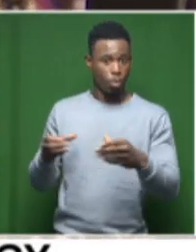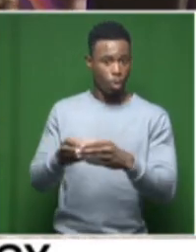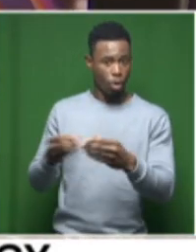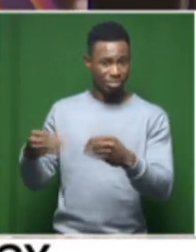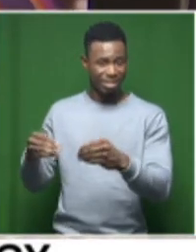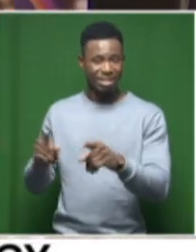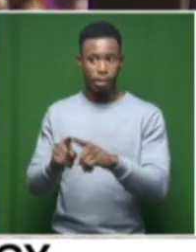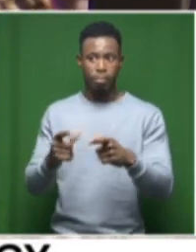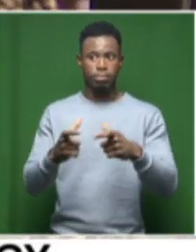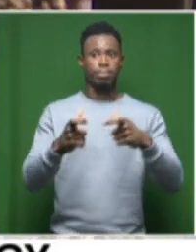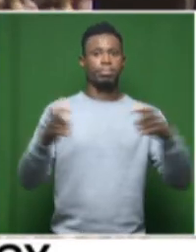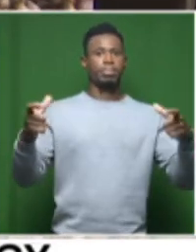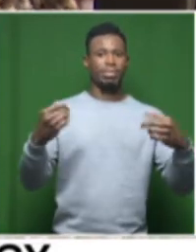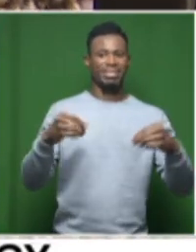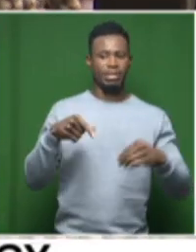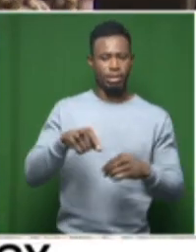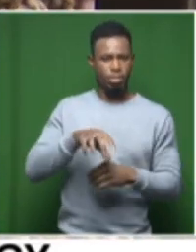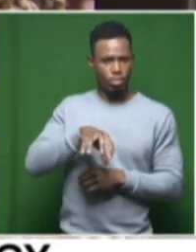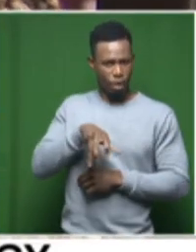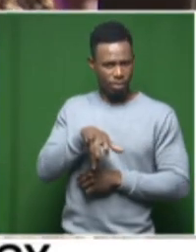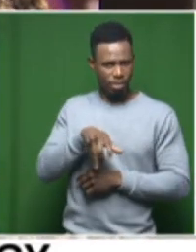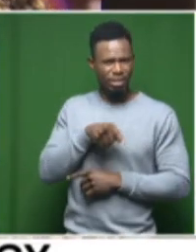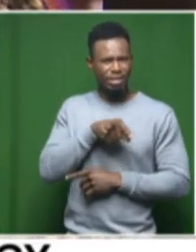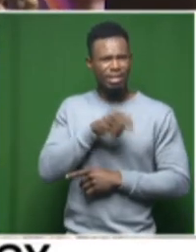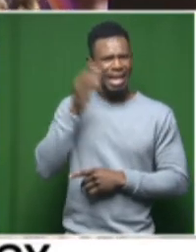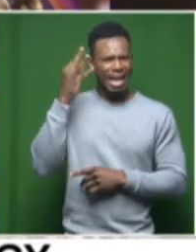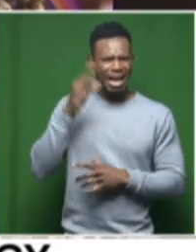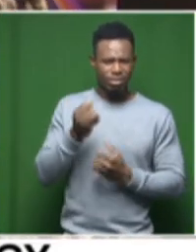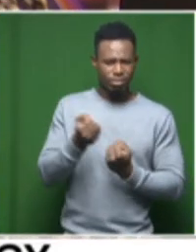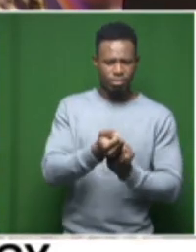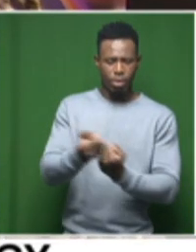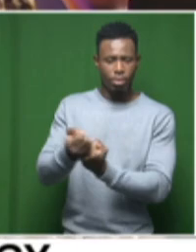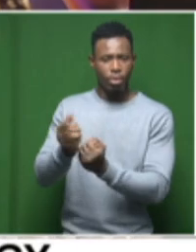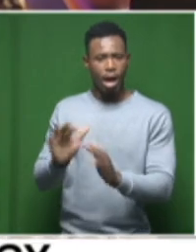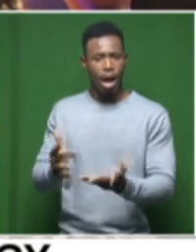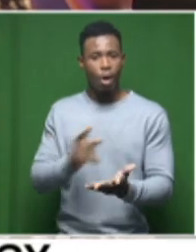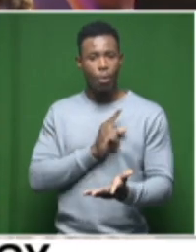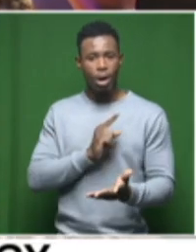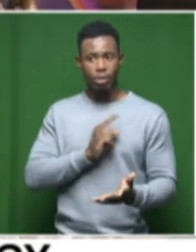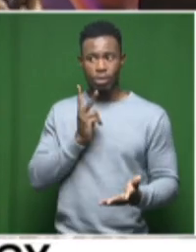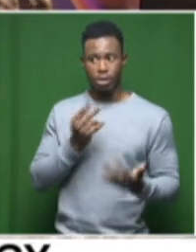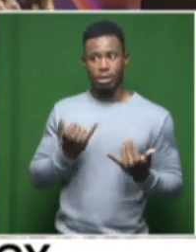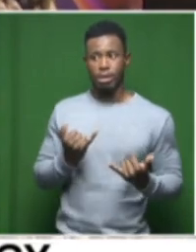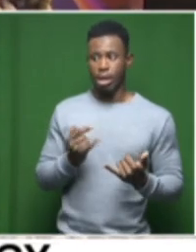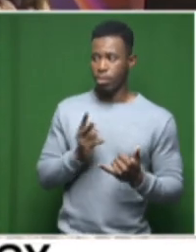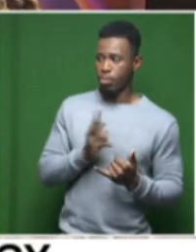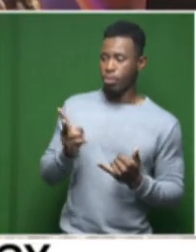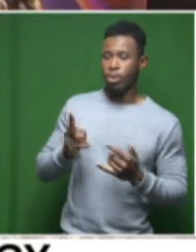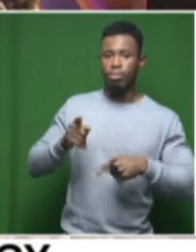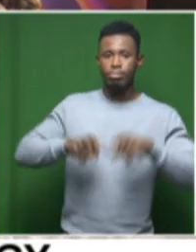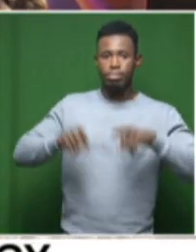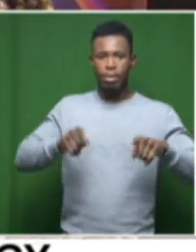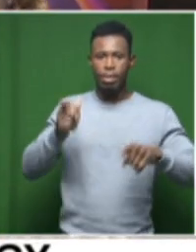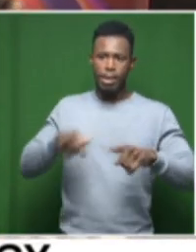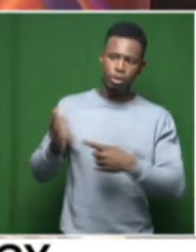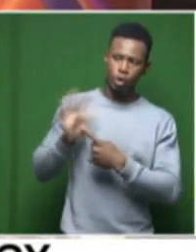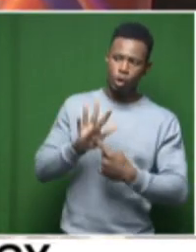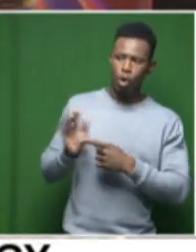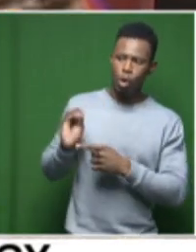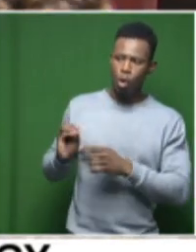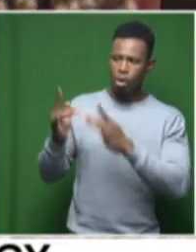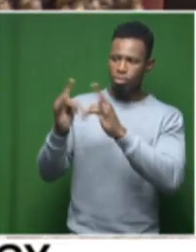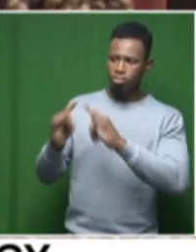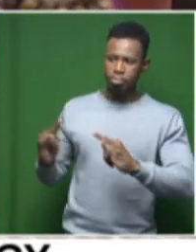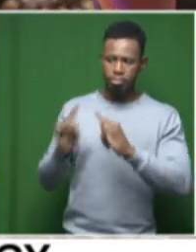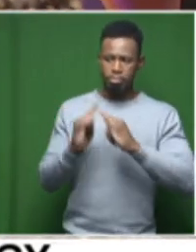big businesses that are operating in the province. We see that there are different exhibitors here today. How is the province supporting them? No, thank